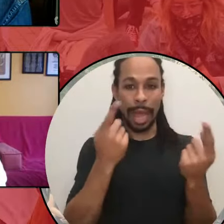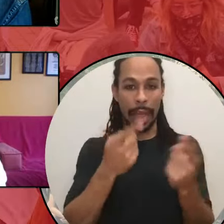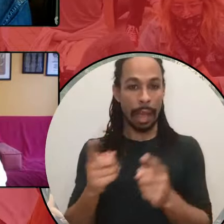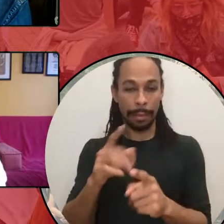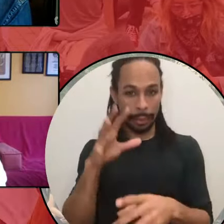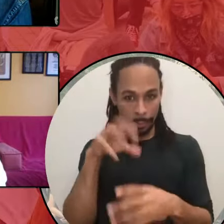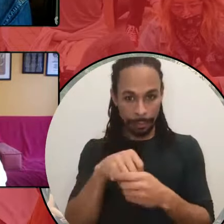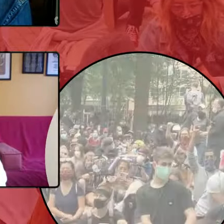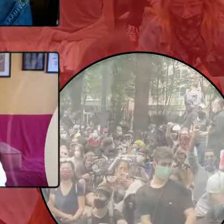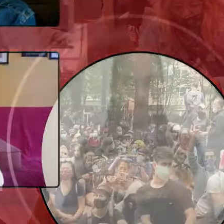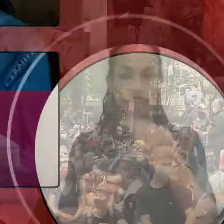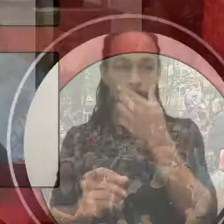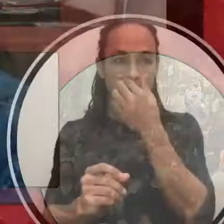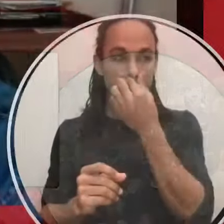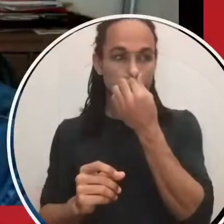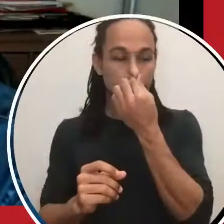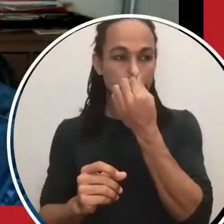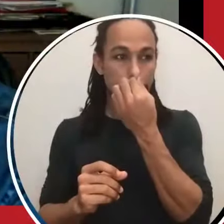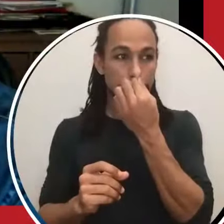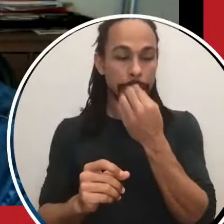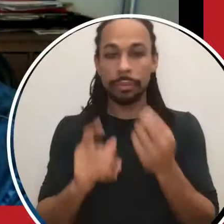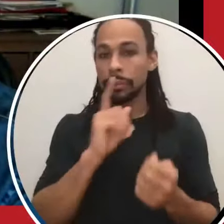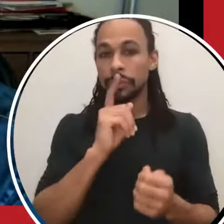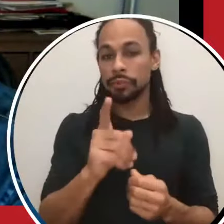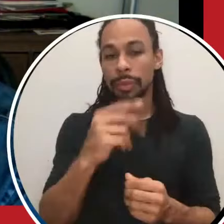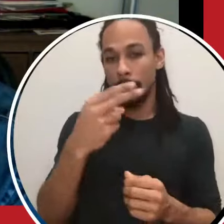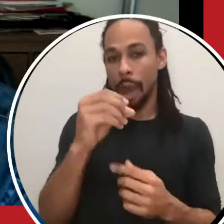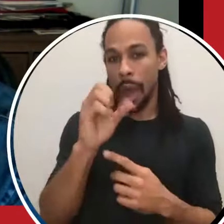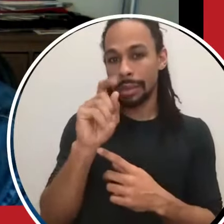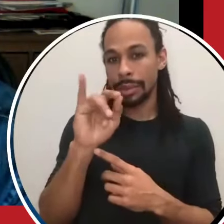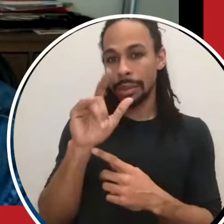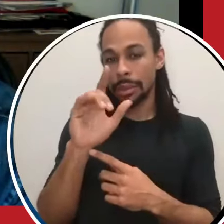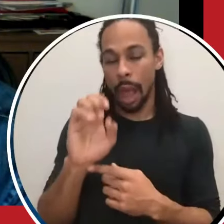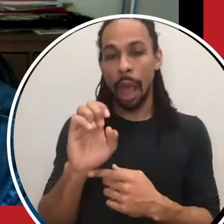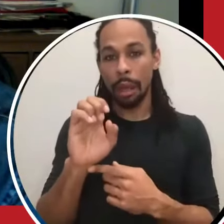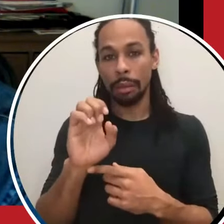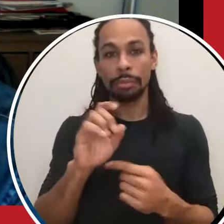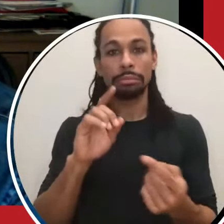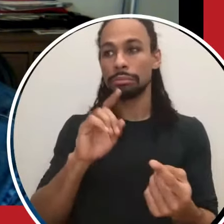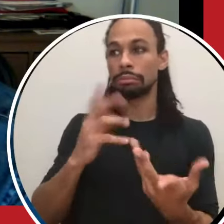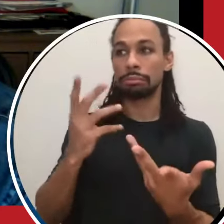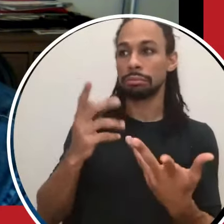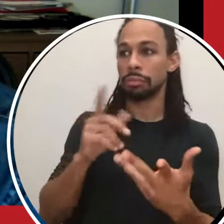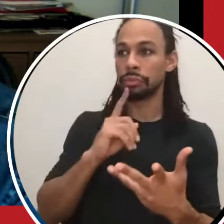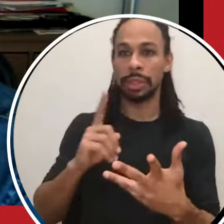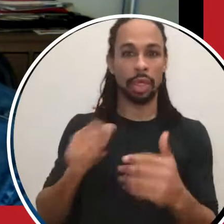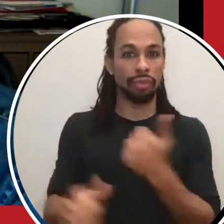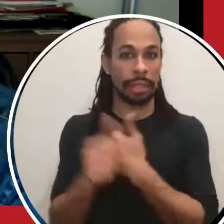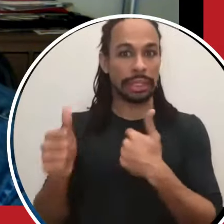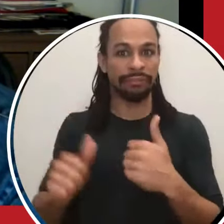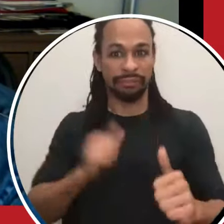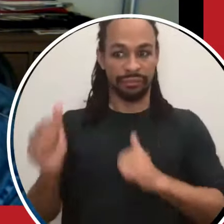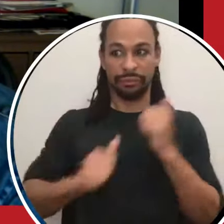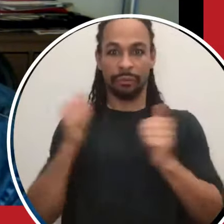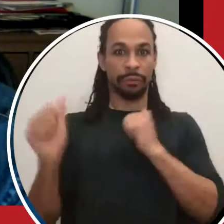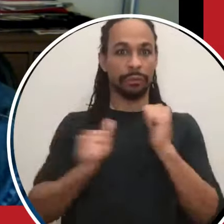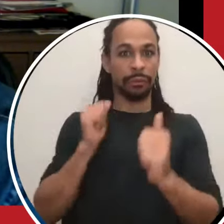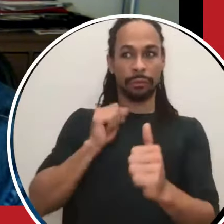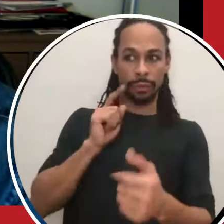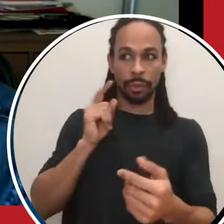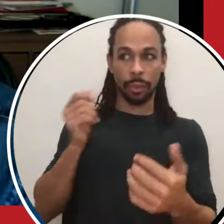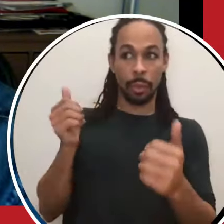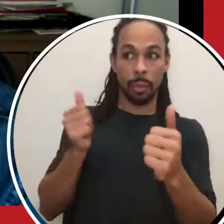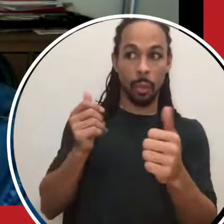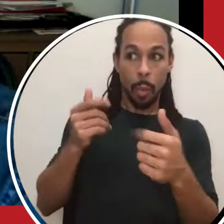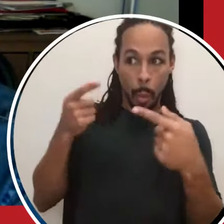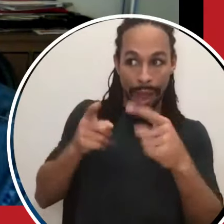very hostile to state and any kind of organizing that engages the state. And to my mind, I understand